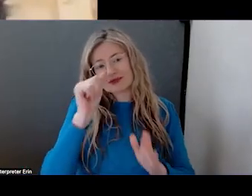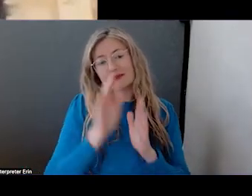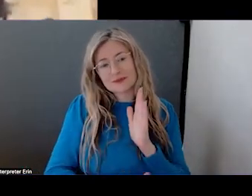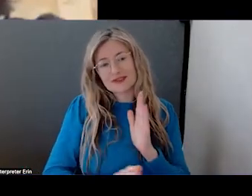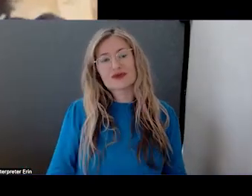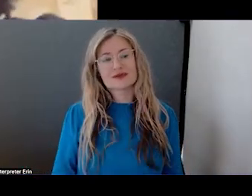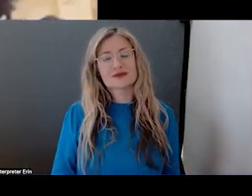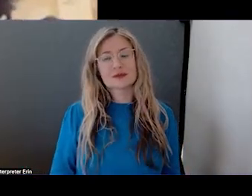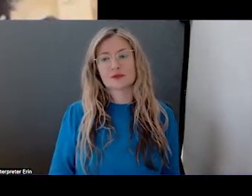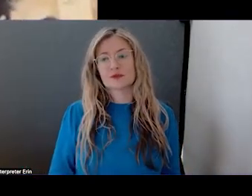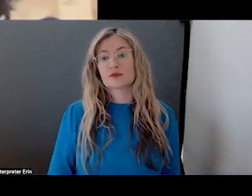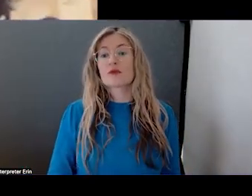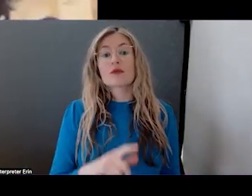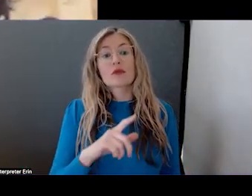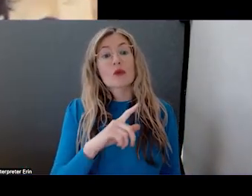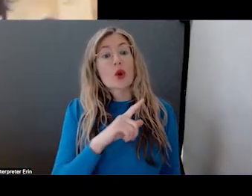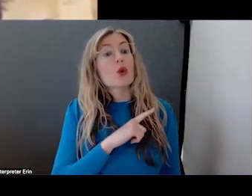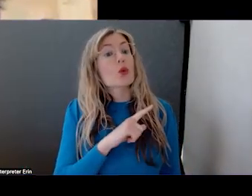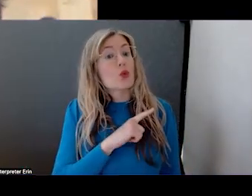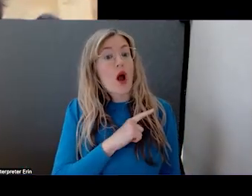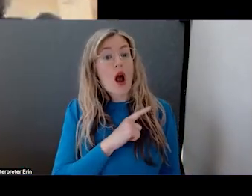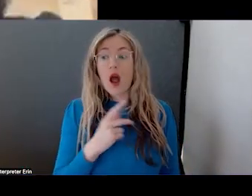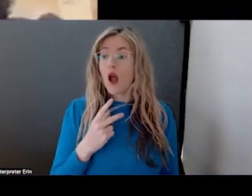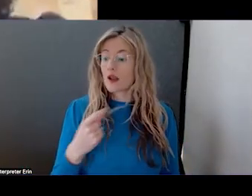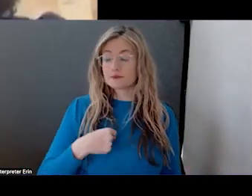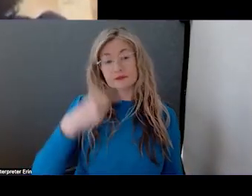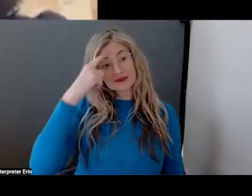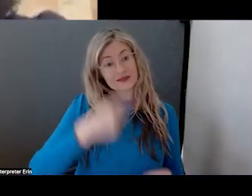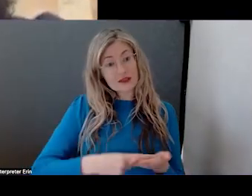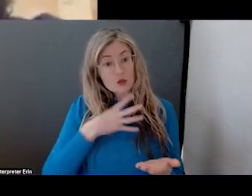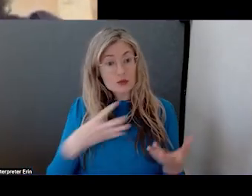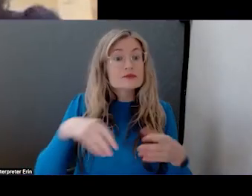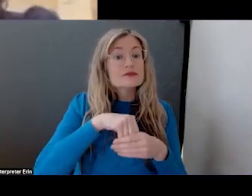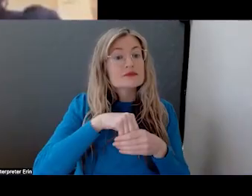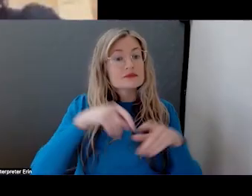which translated into this experience was